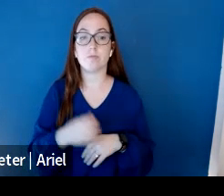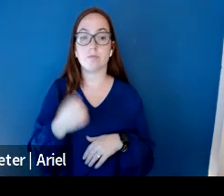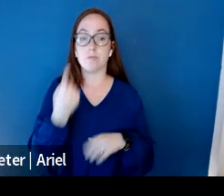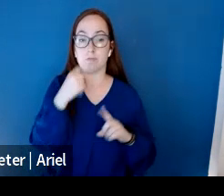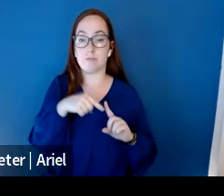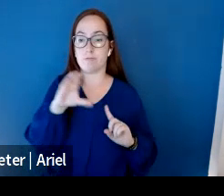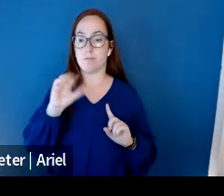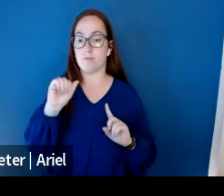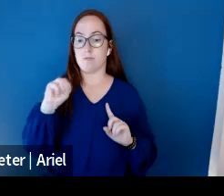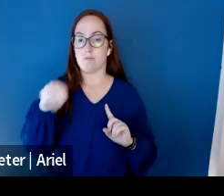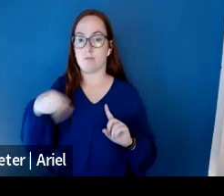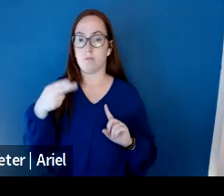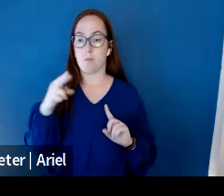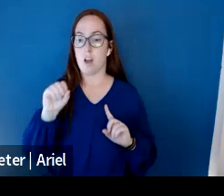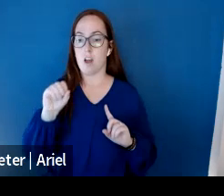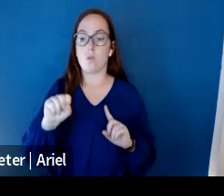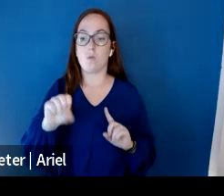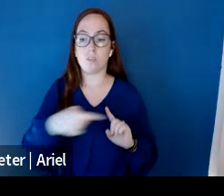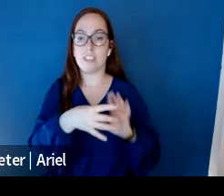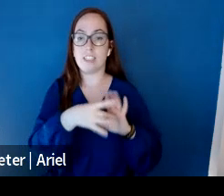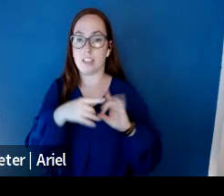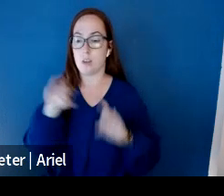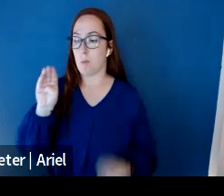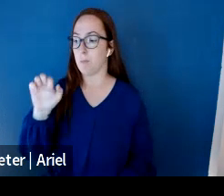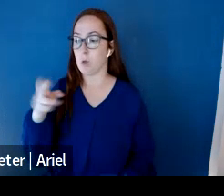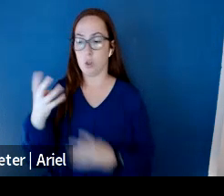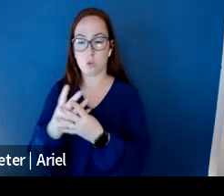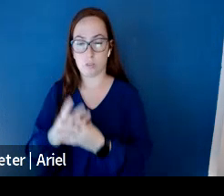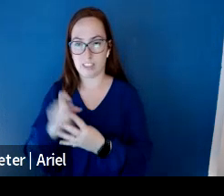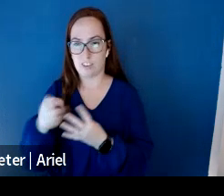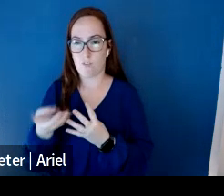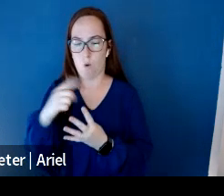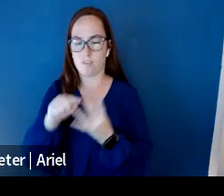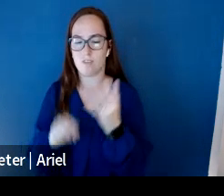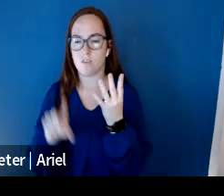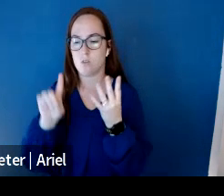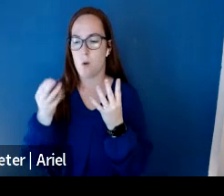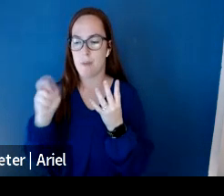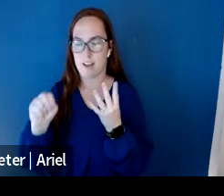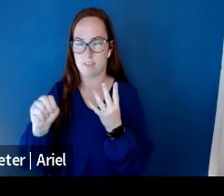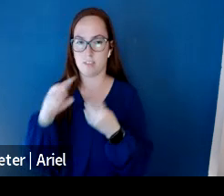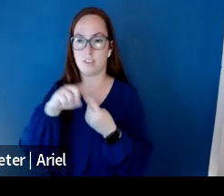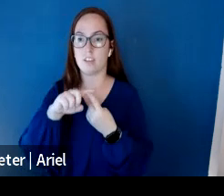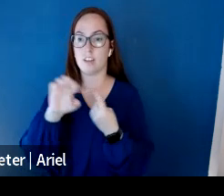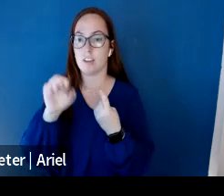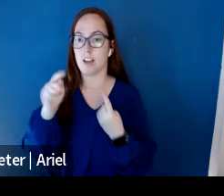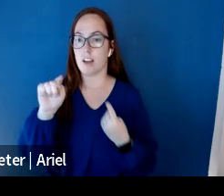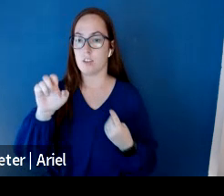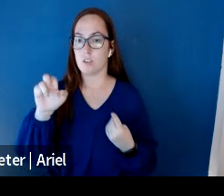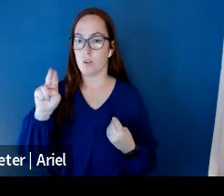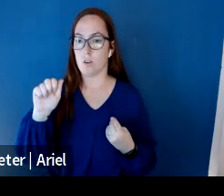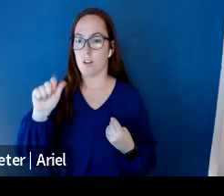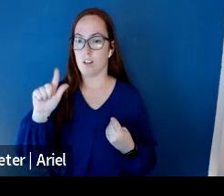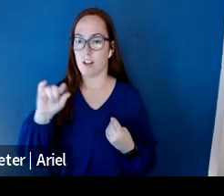BER screener should include questions from 4 different domains: externalizing, internalizing, attention,